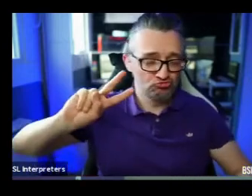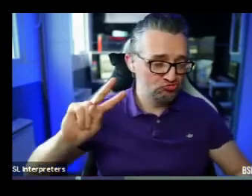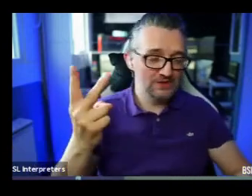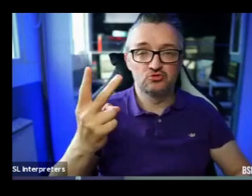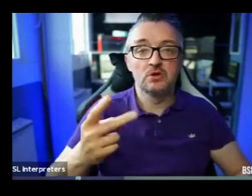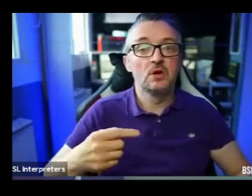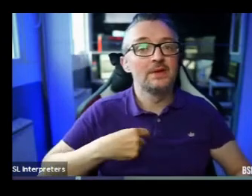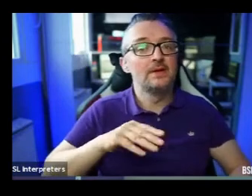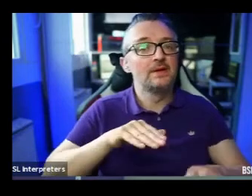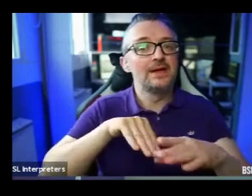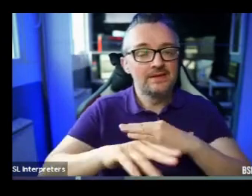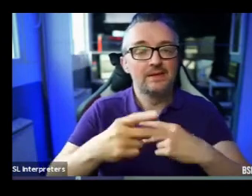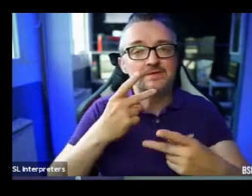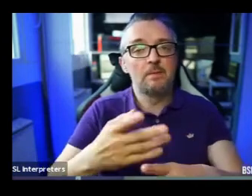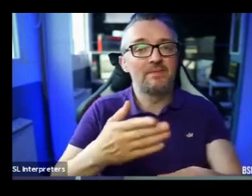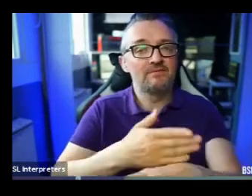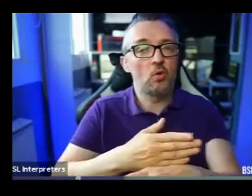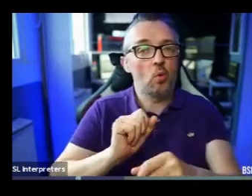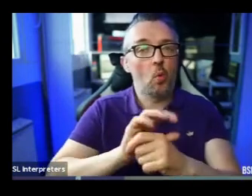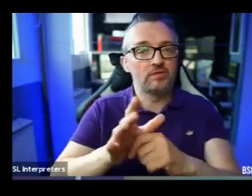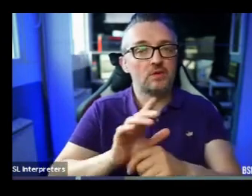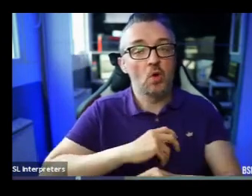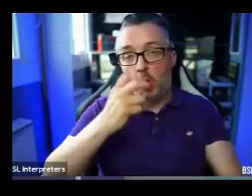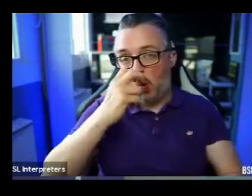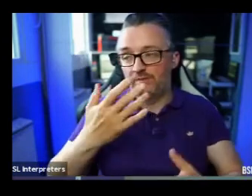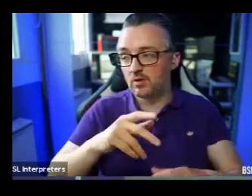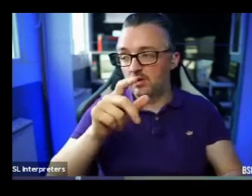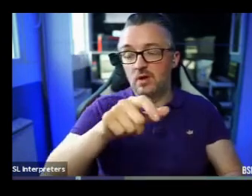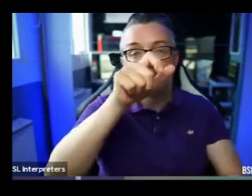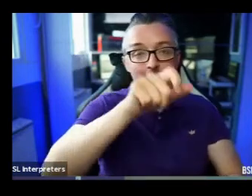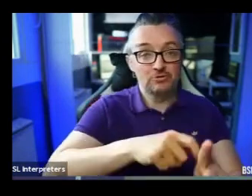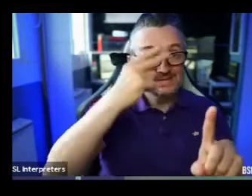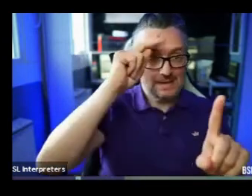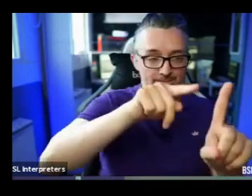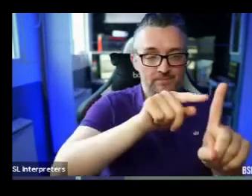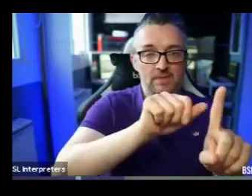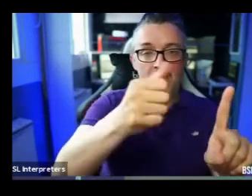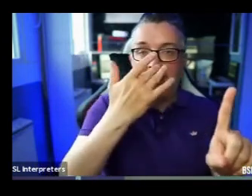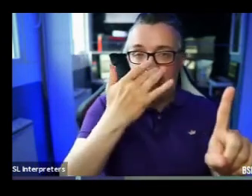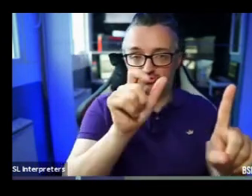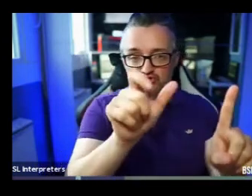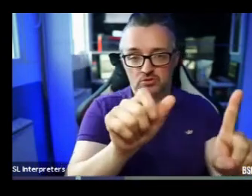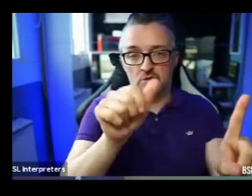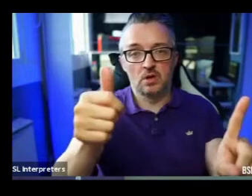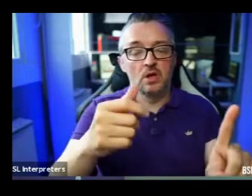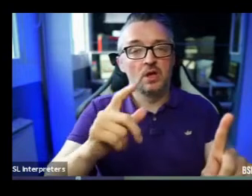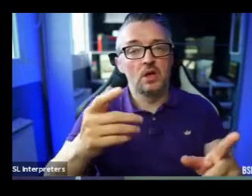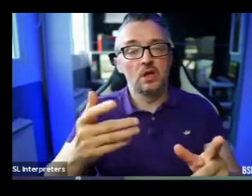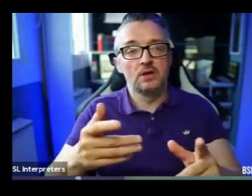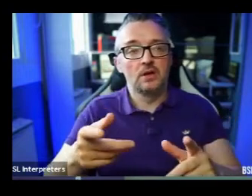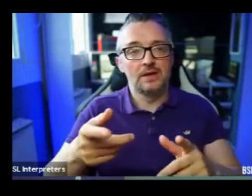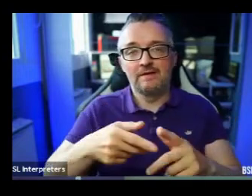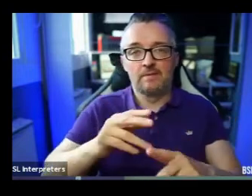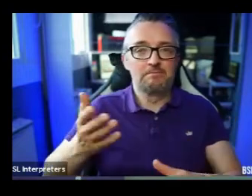just before COVID. The old way the whiteboard used to look was it had the patient's name, their